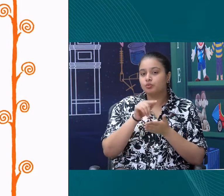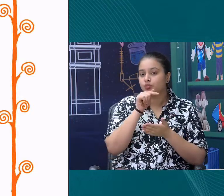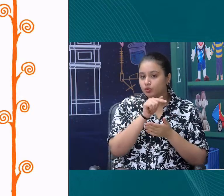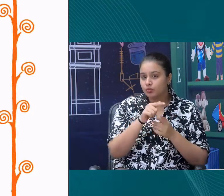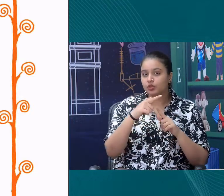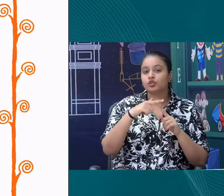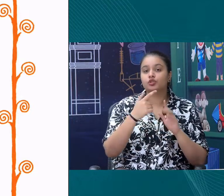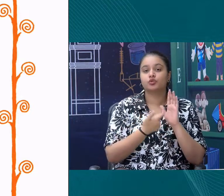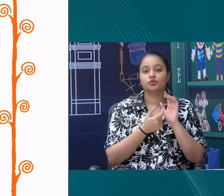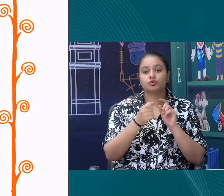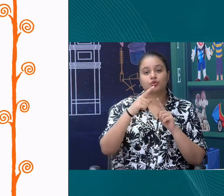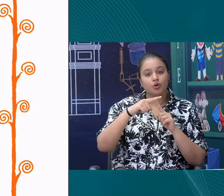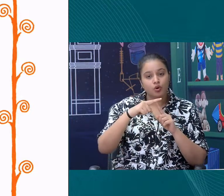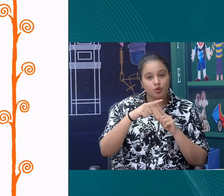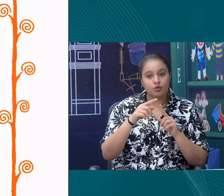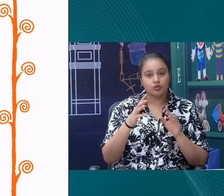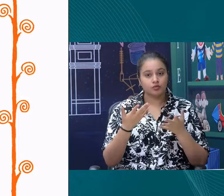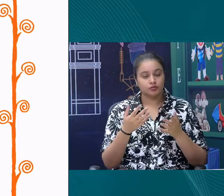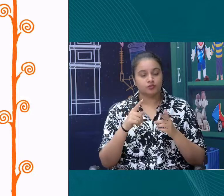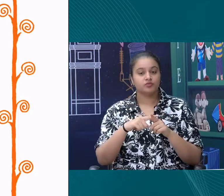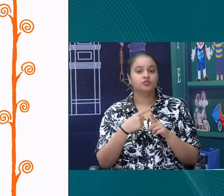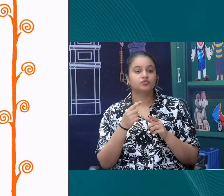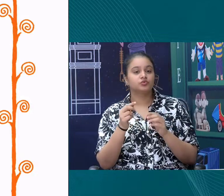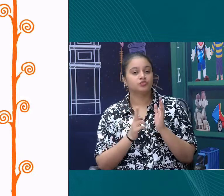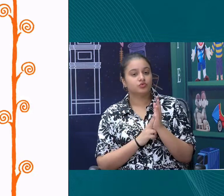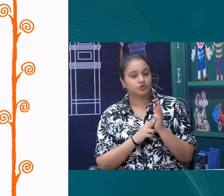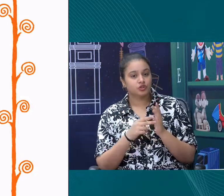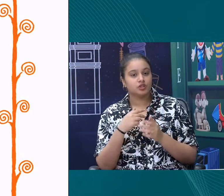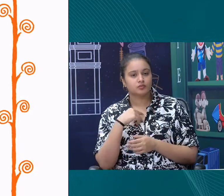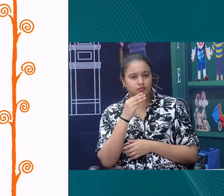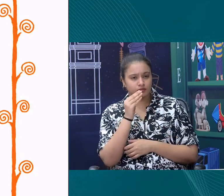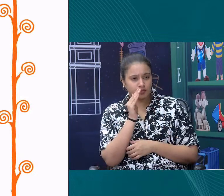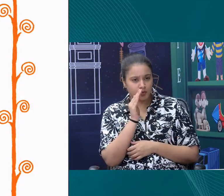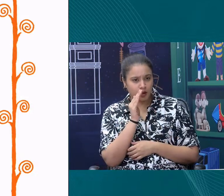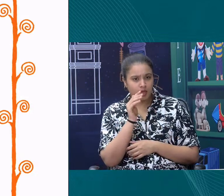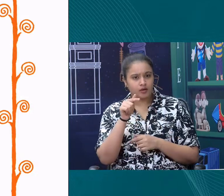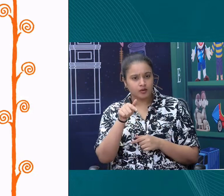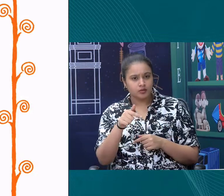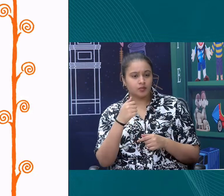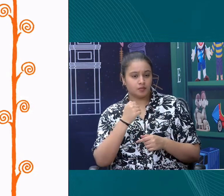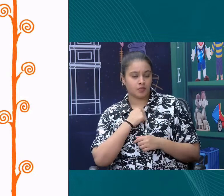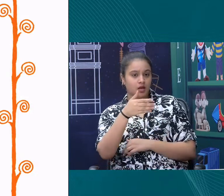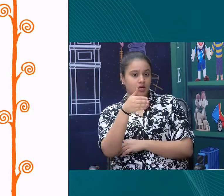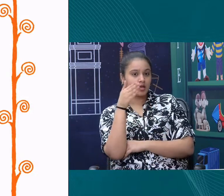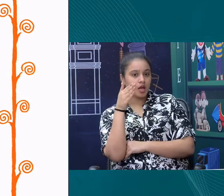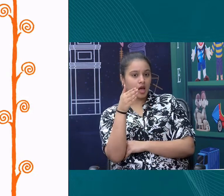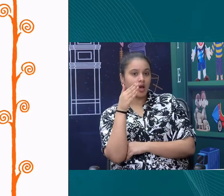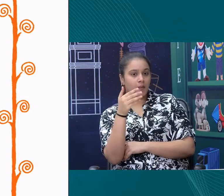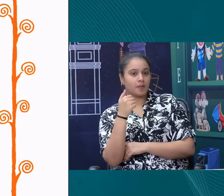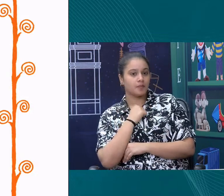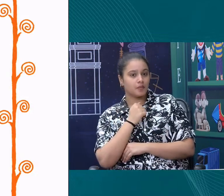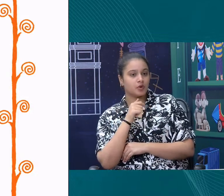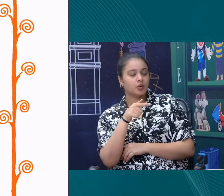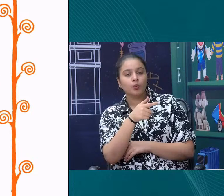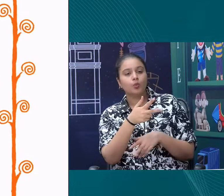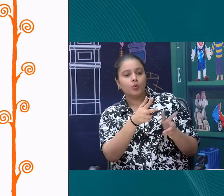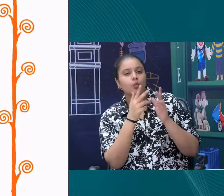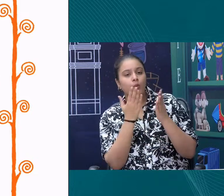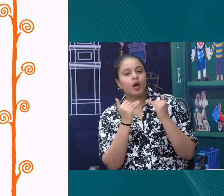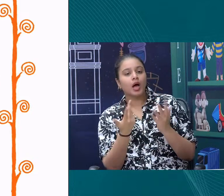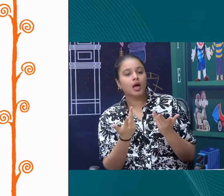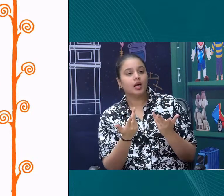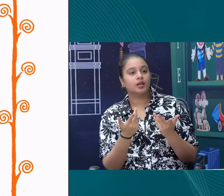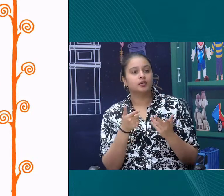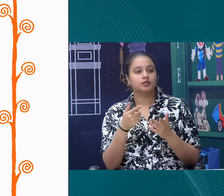trot." "Phew," said the jinn, whistling. "That's my camel. What does he say about it?"